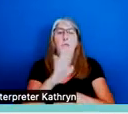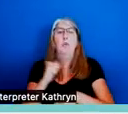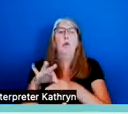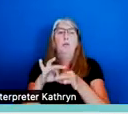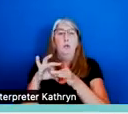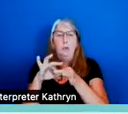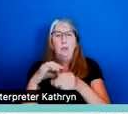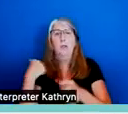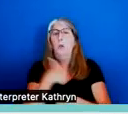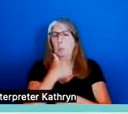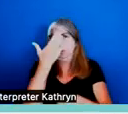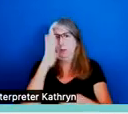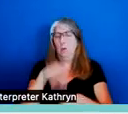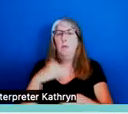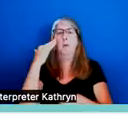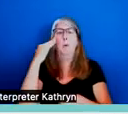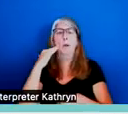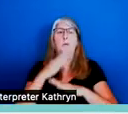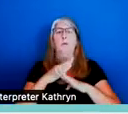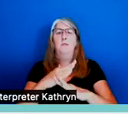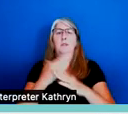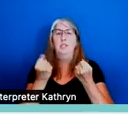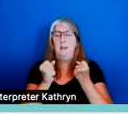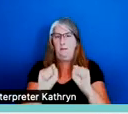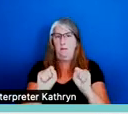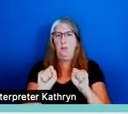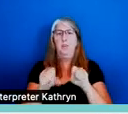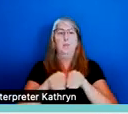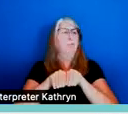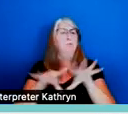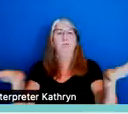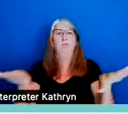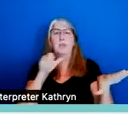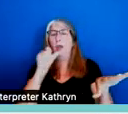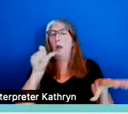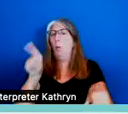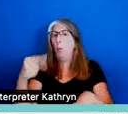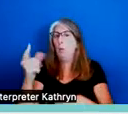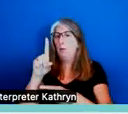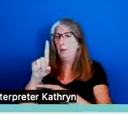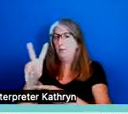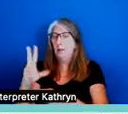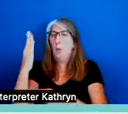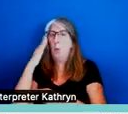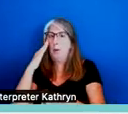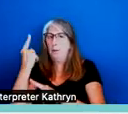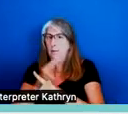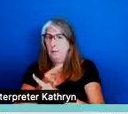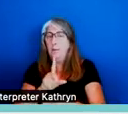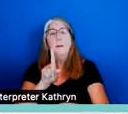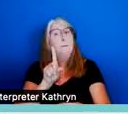We know that our awareness and prevention efforts extend beyond Domestic Violence Awareness Month,